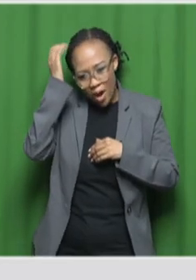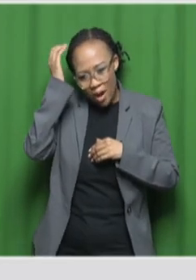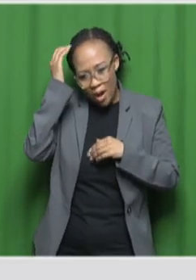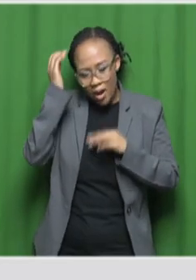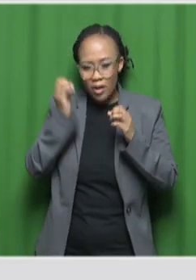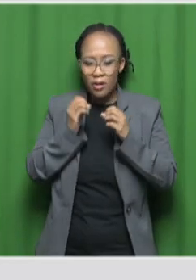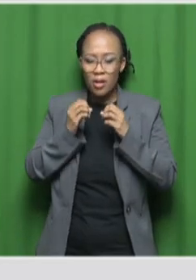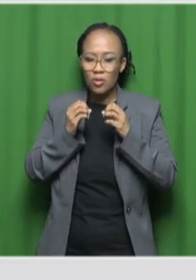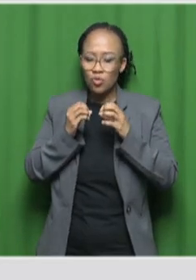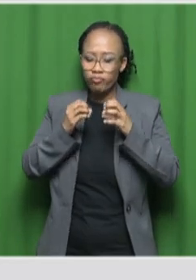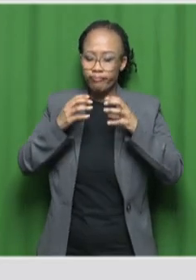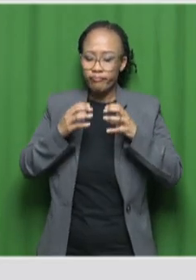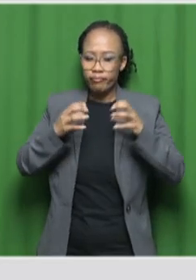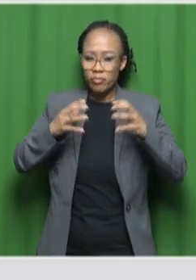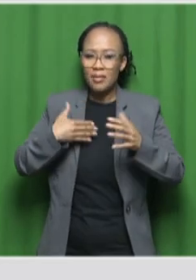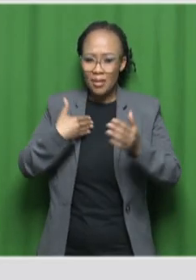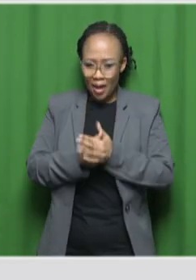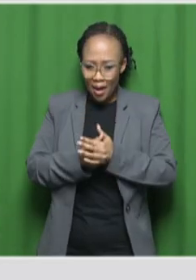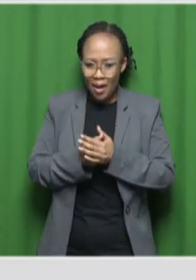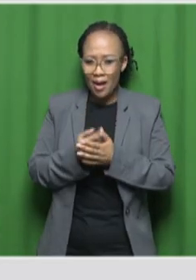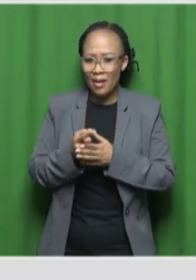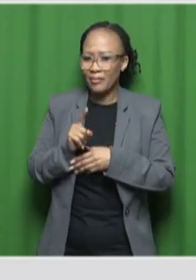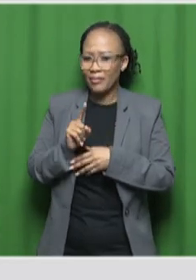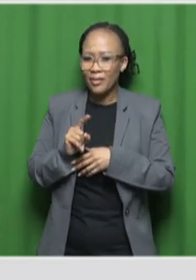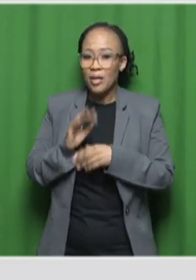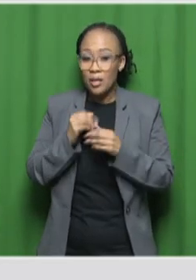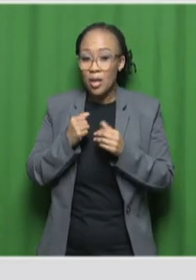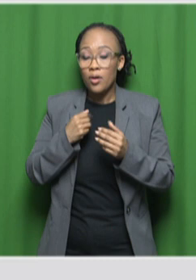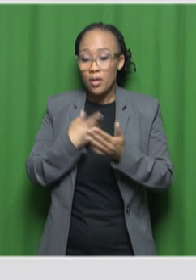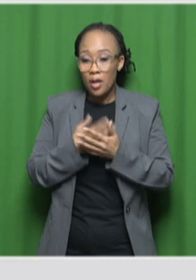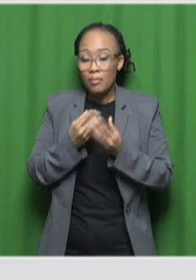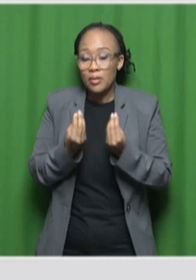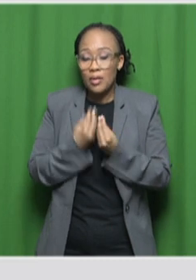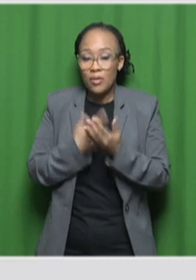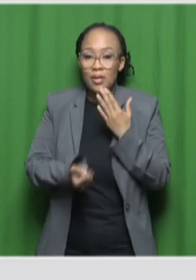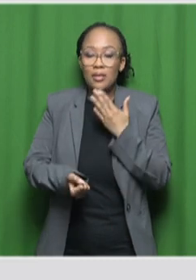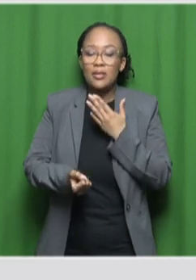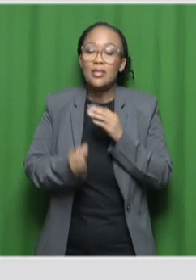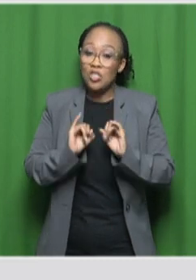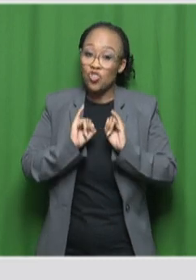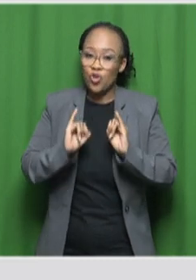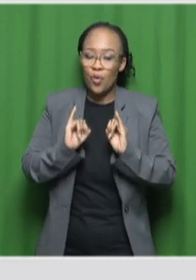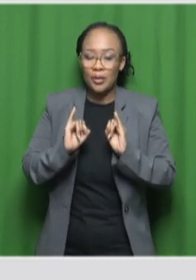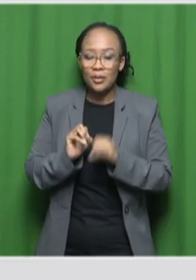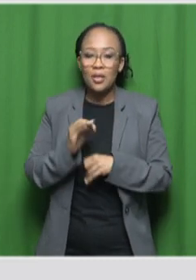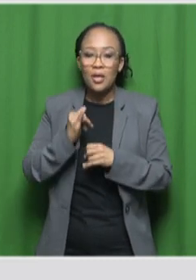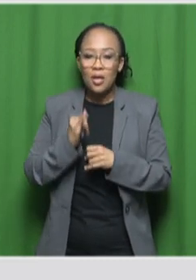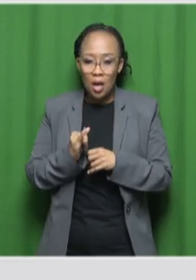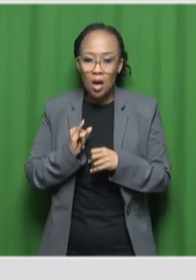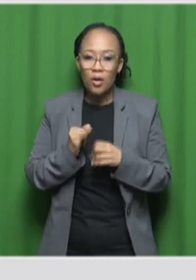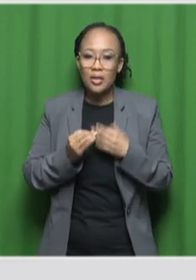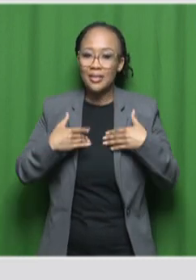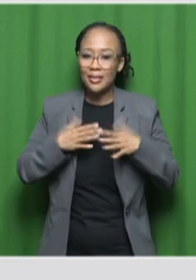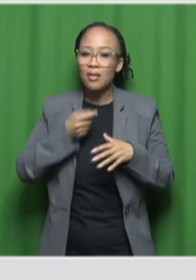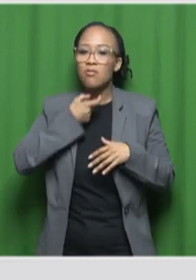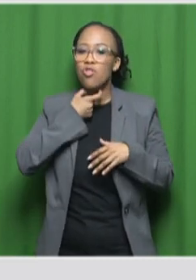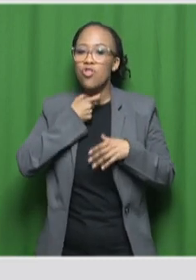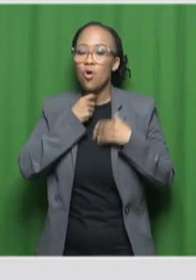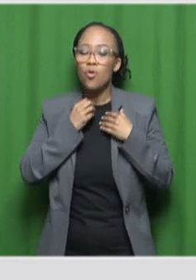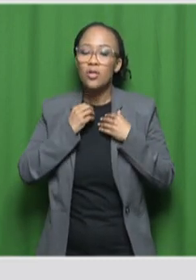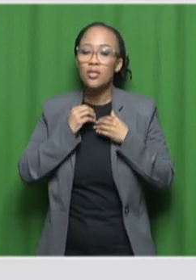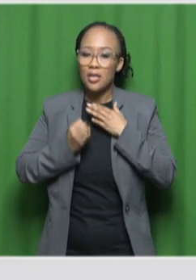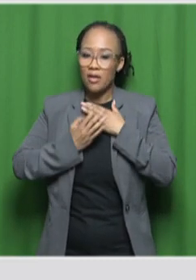be quite serious. That's why it's really important to treat that initial throat infection and to stop this